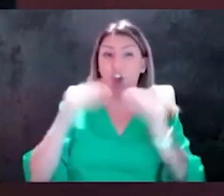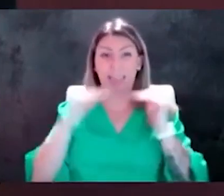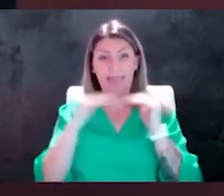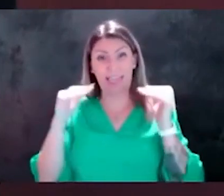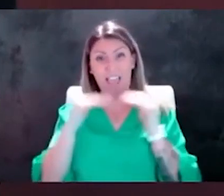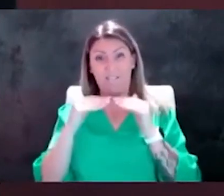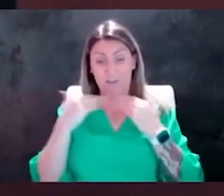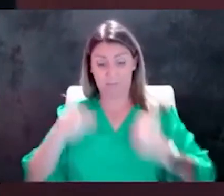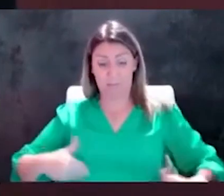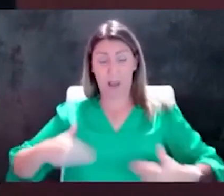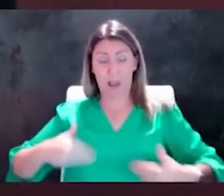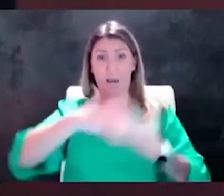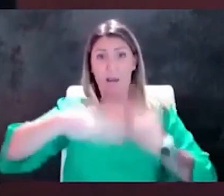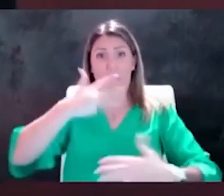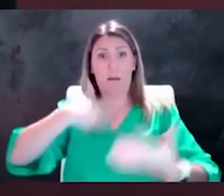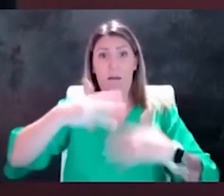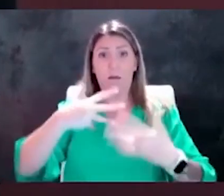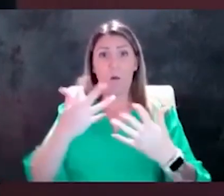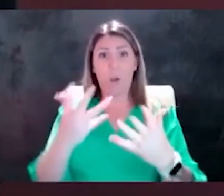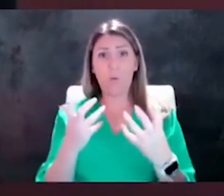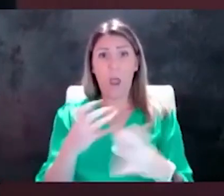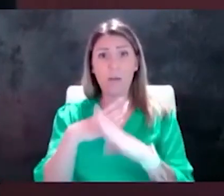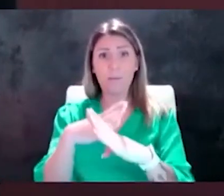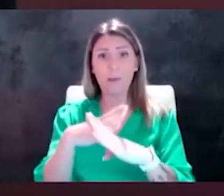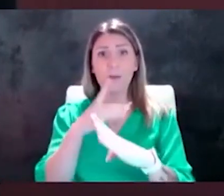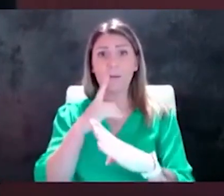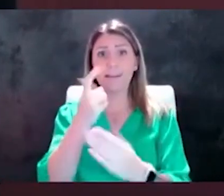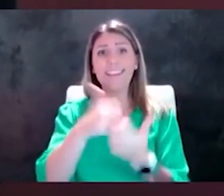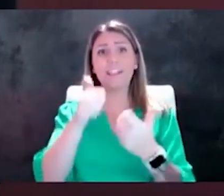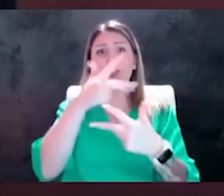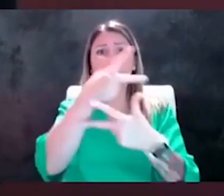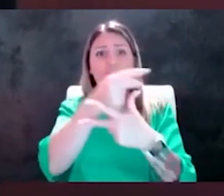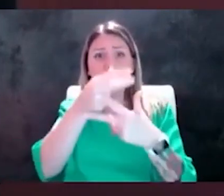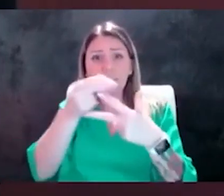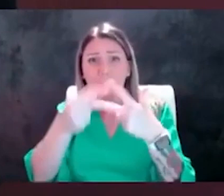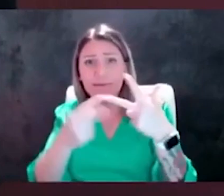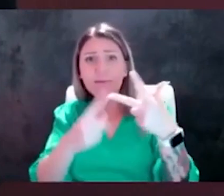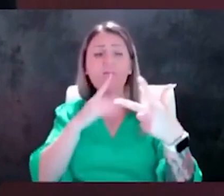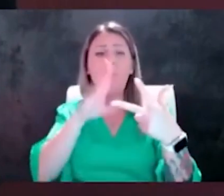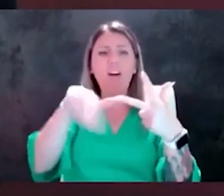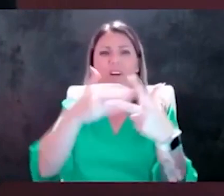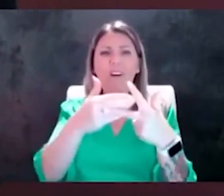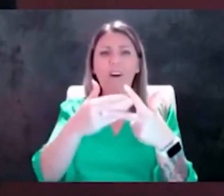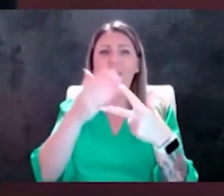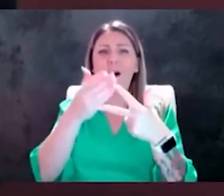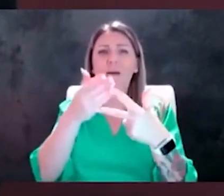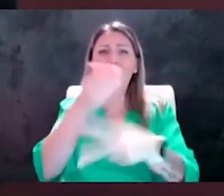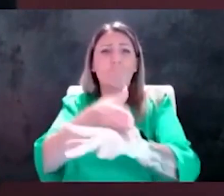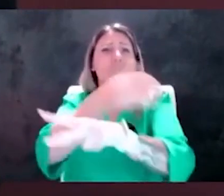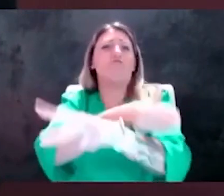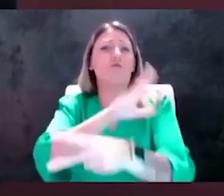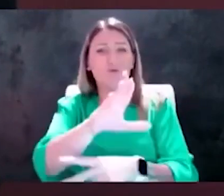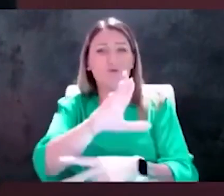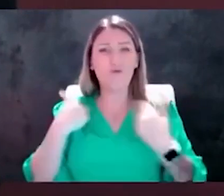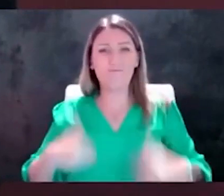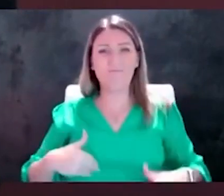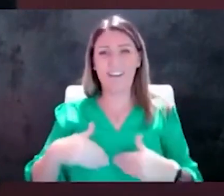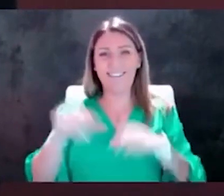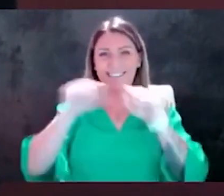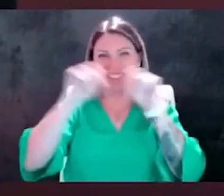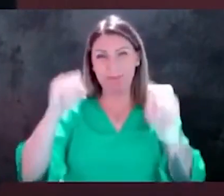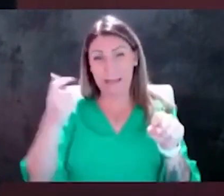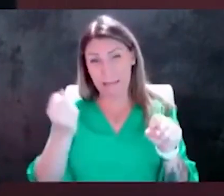Each vaccine does a little different job to help induce your immune system just a little differently. So if you mix them, you might